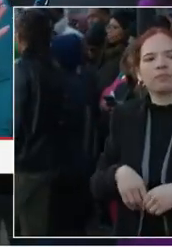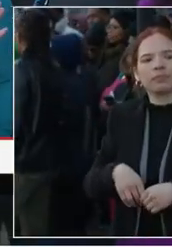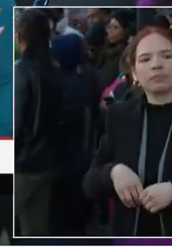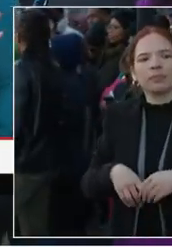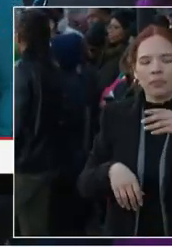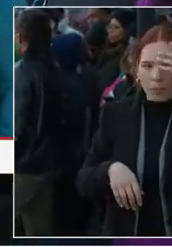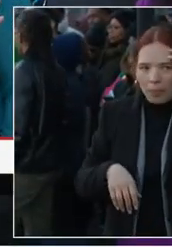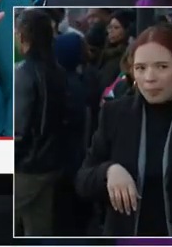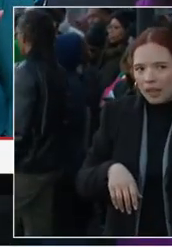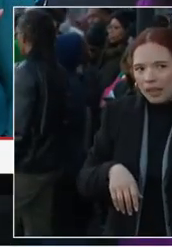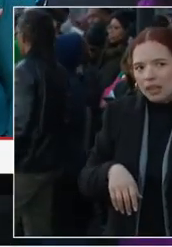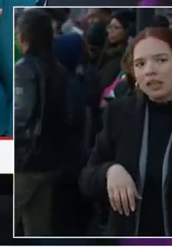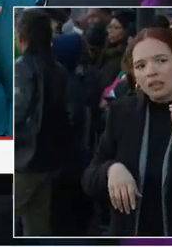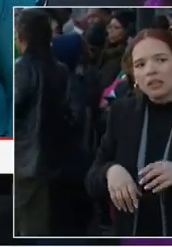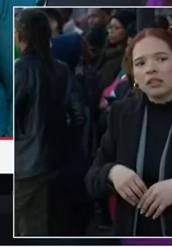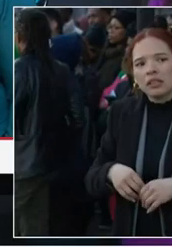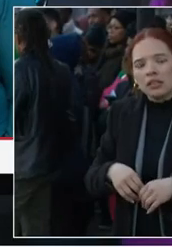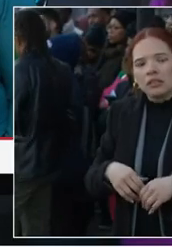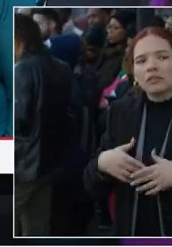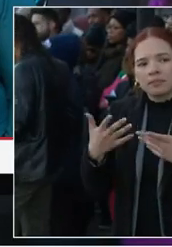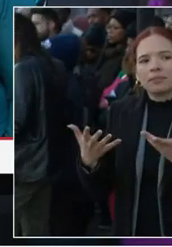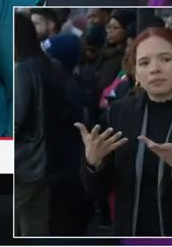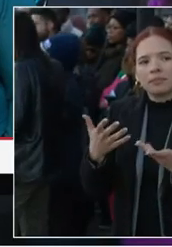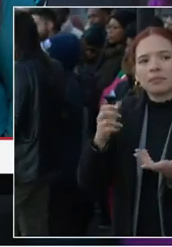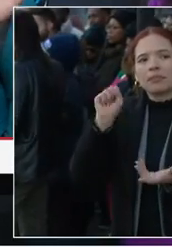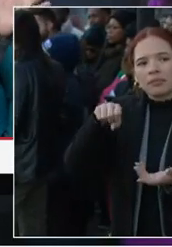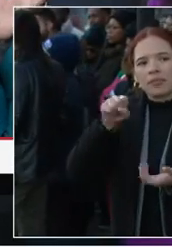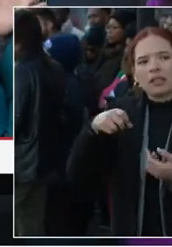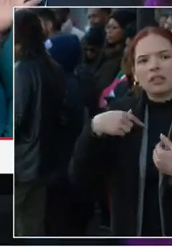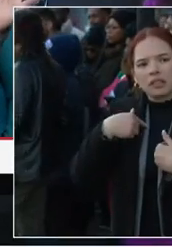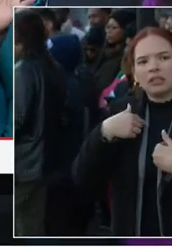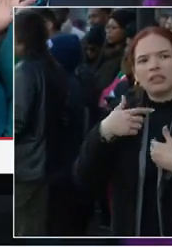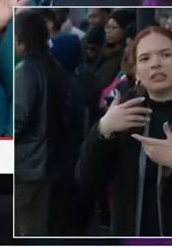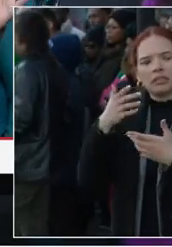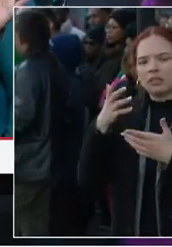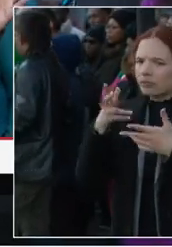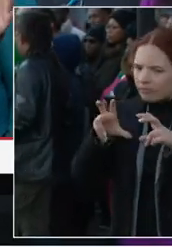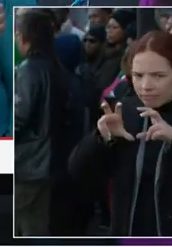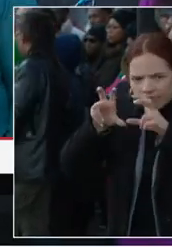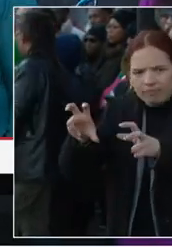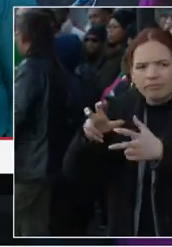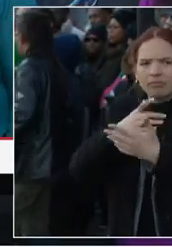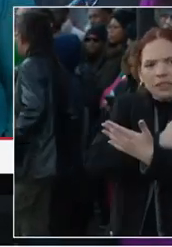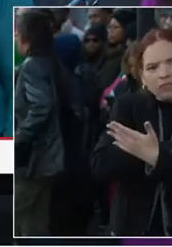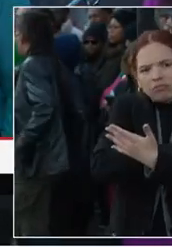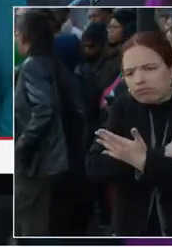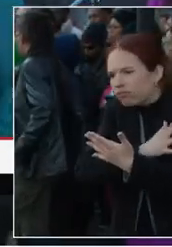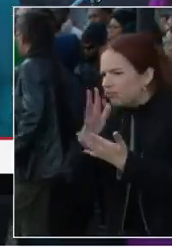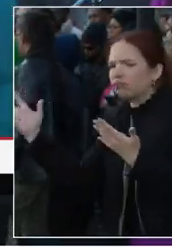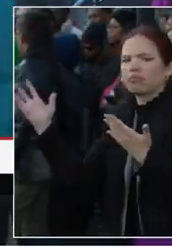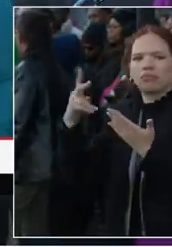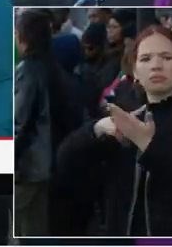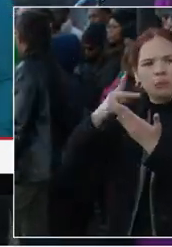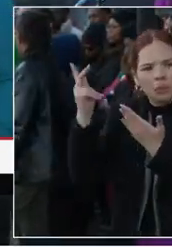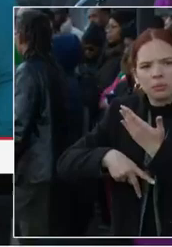is true that we invest in the spectrum of programs: